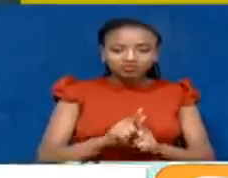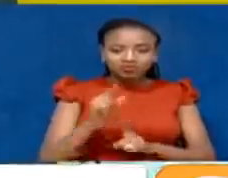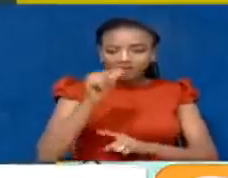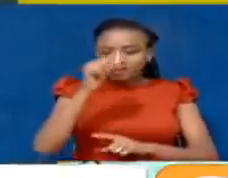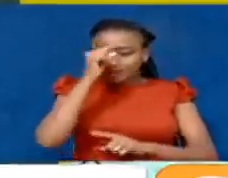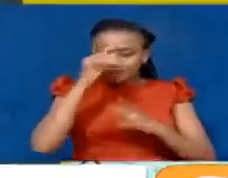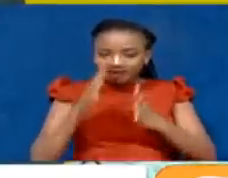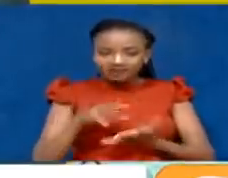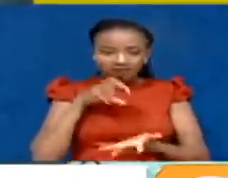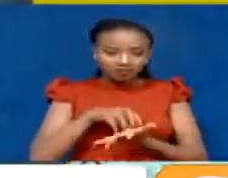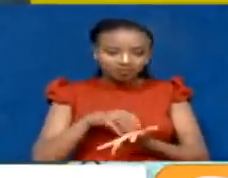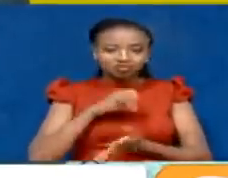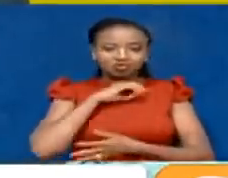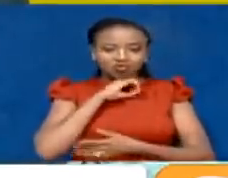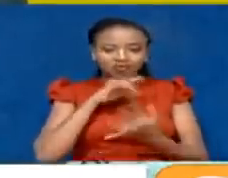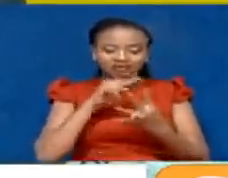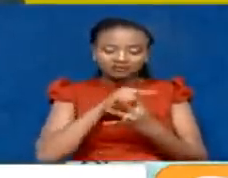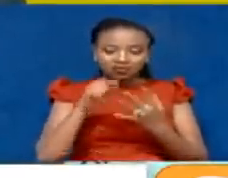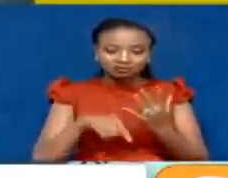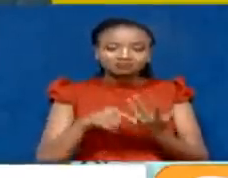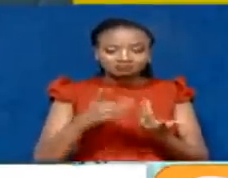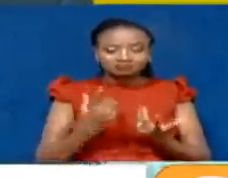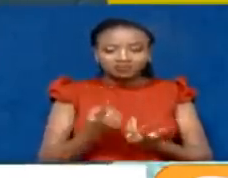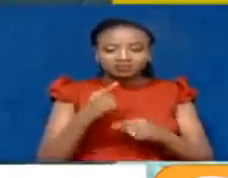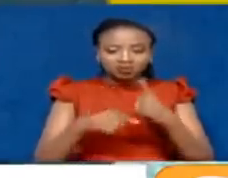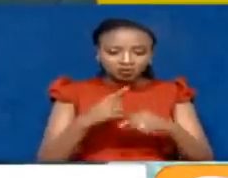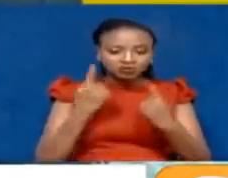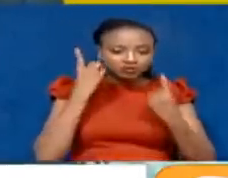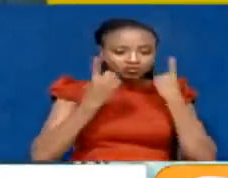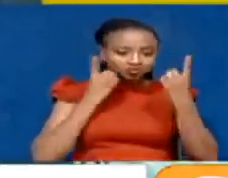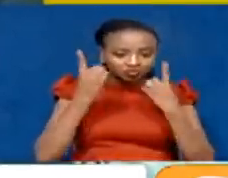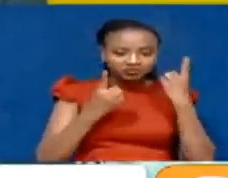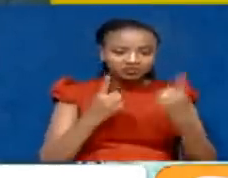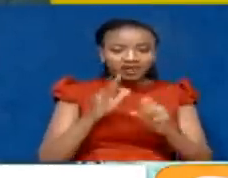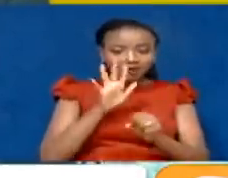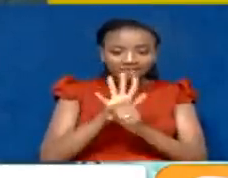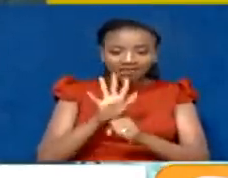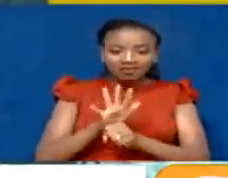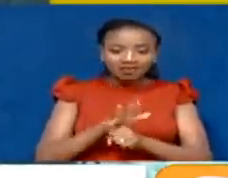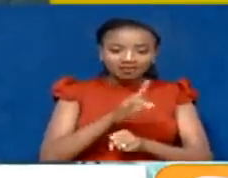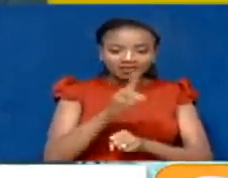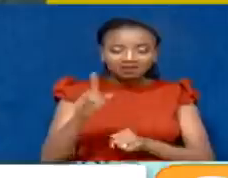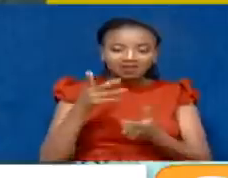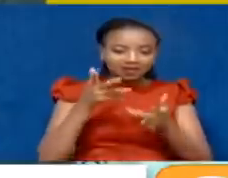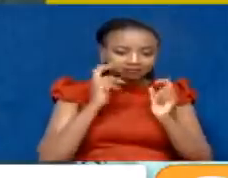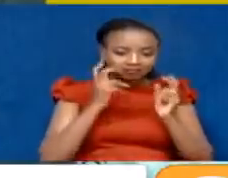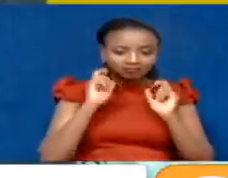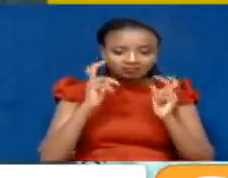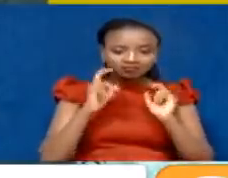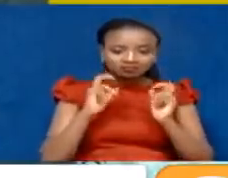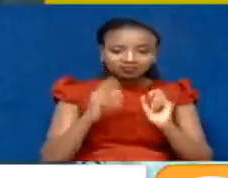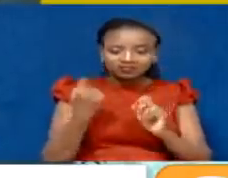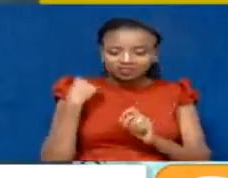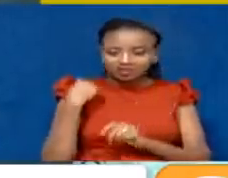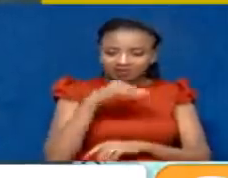of governor. Now, those ones are still under consideration. Most of them were heard late